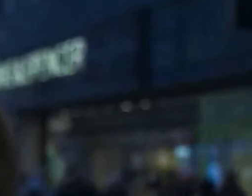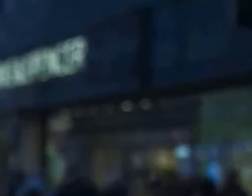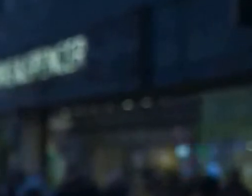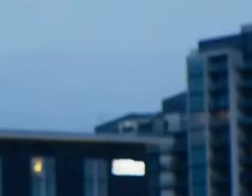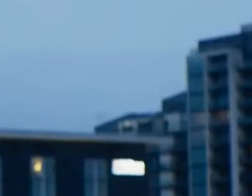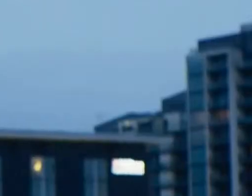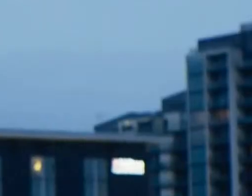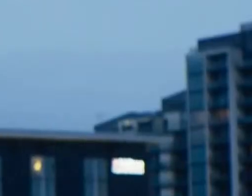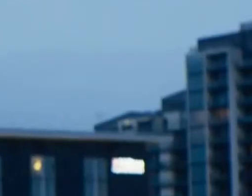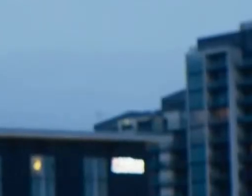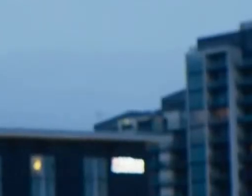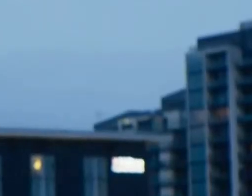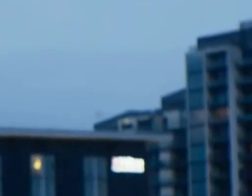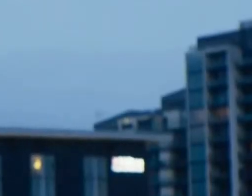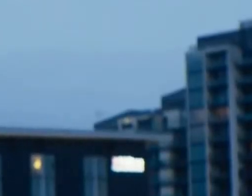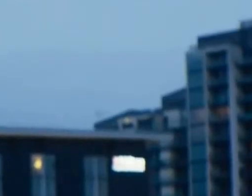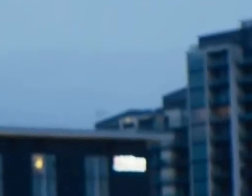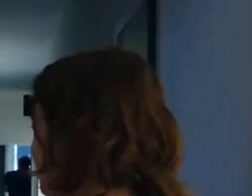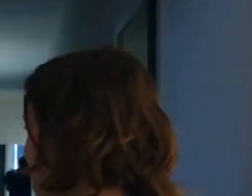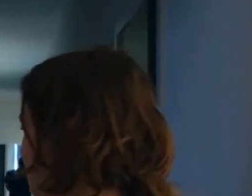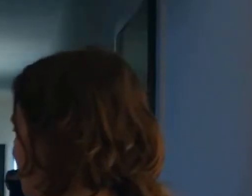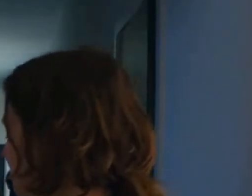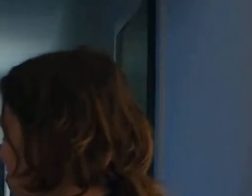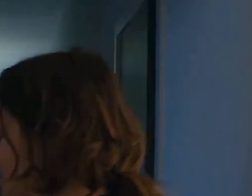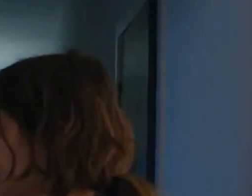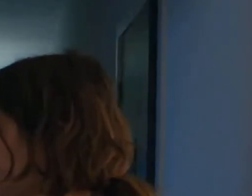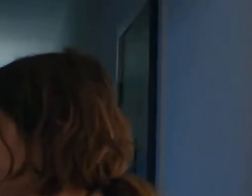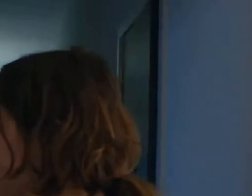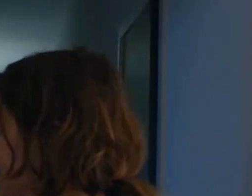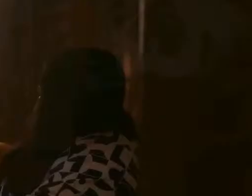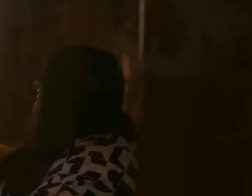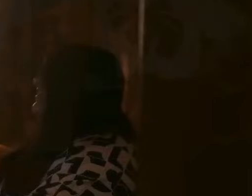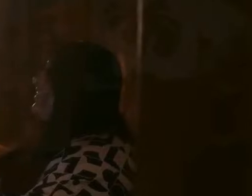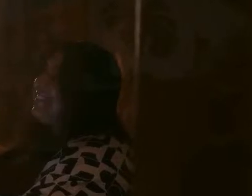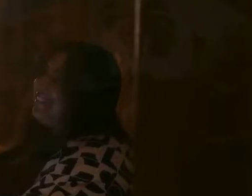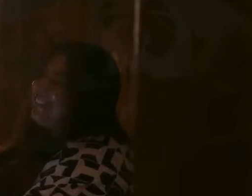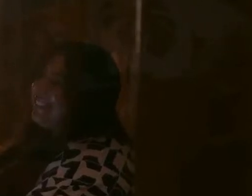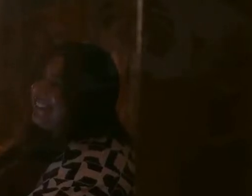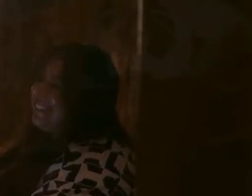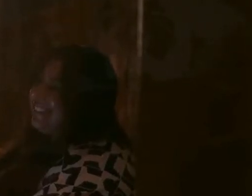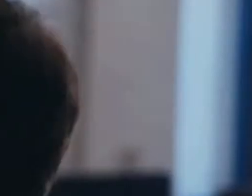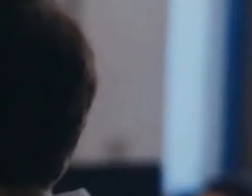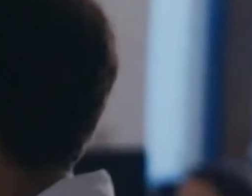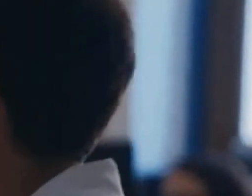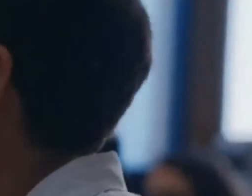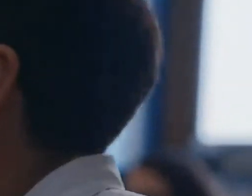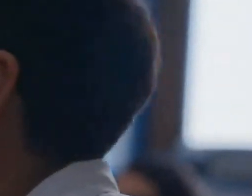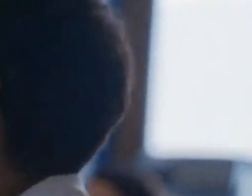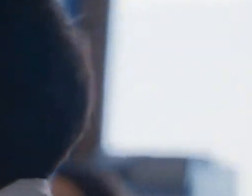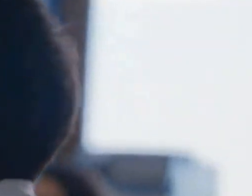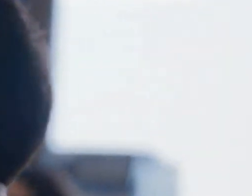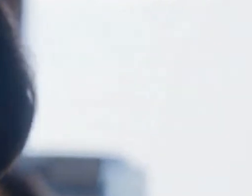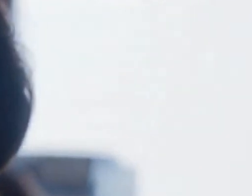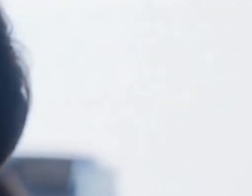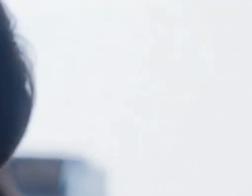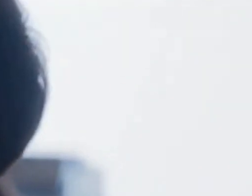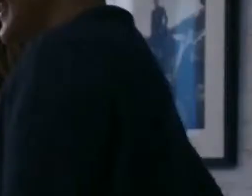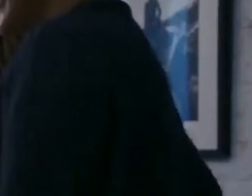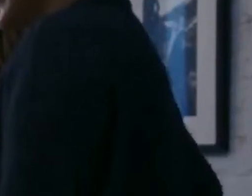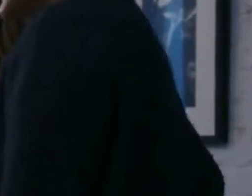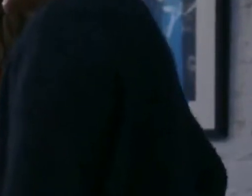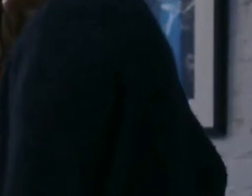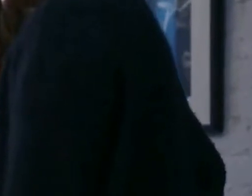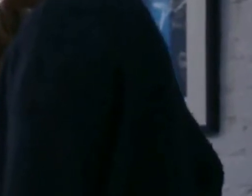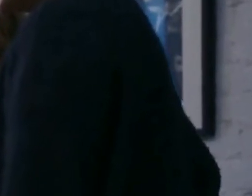absolute best self, their most authentic self, their most creative self. You're allowing them to unleash their